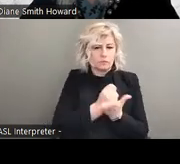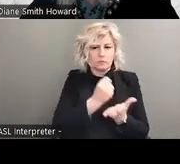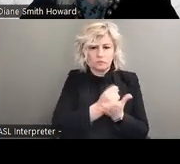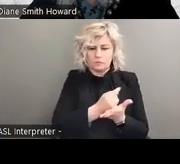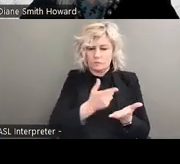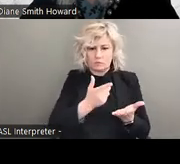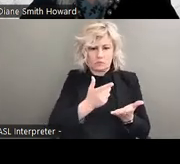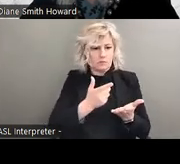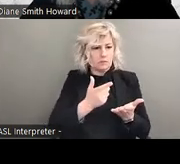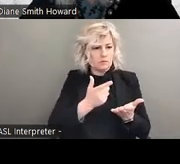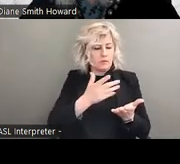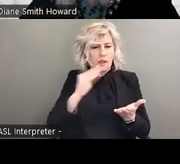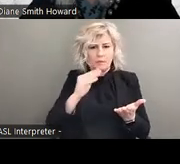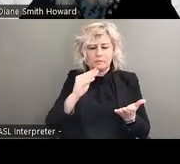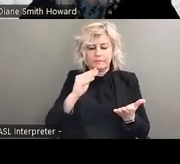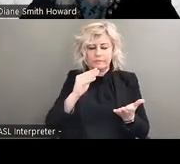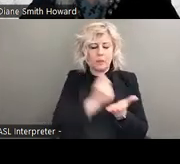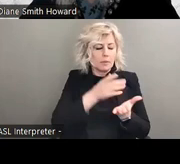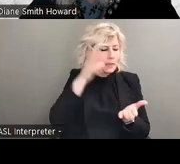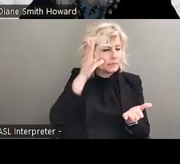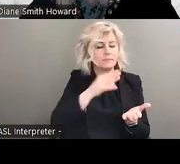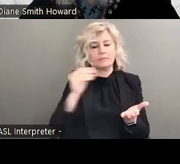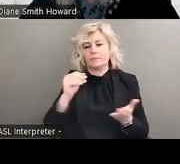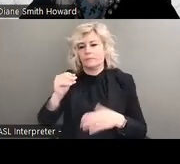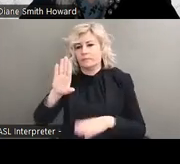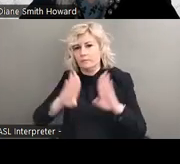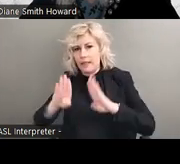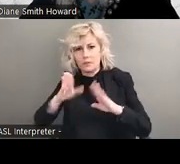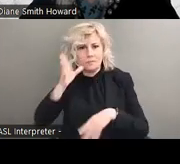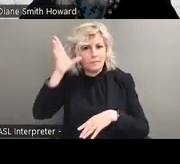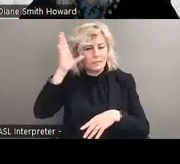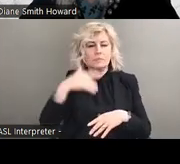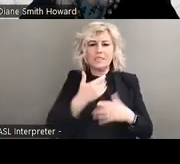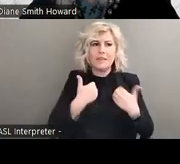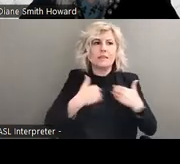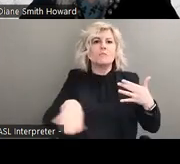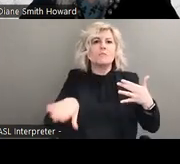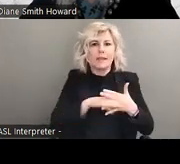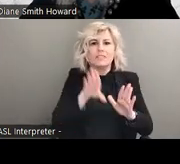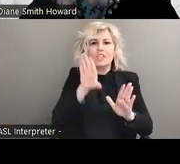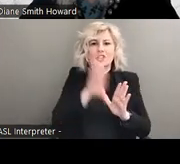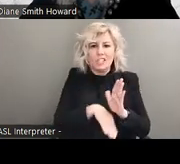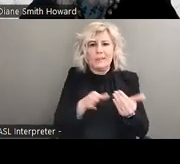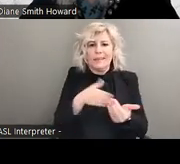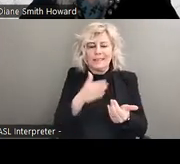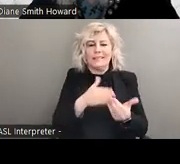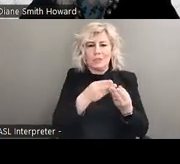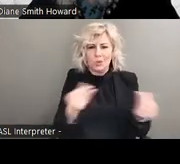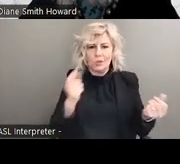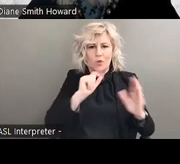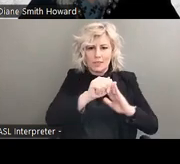and biological parents. Just having a break, and it's a relatively cheap and easy solution for a state to